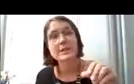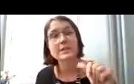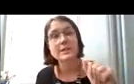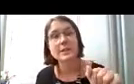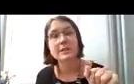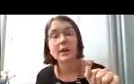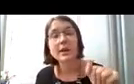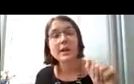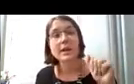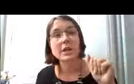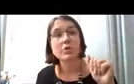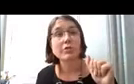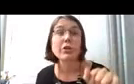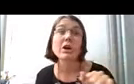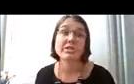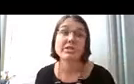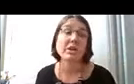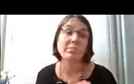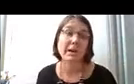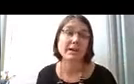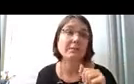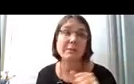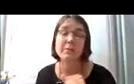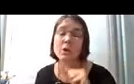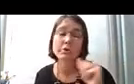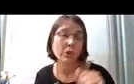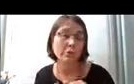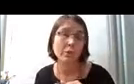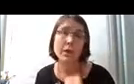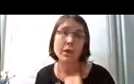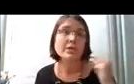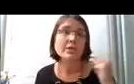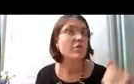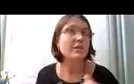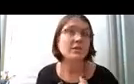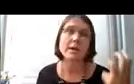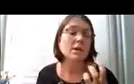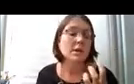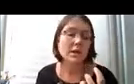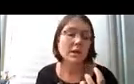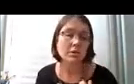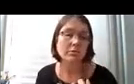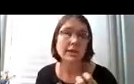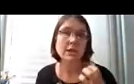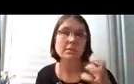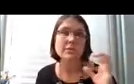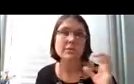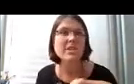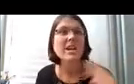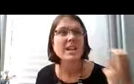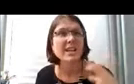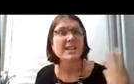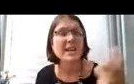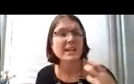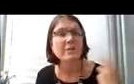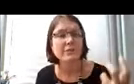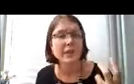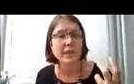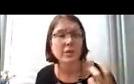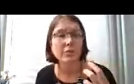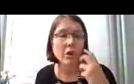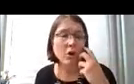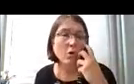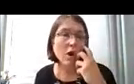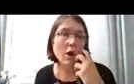good lesson to deliver in your first term back, September, October, straight away in your curriculum, to really get